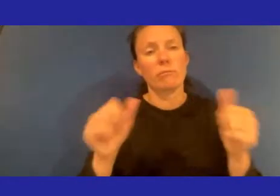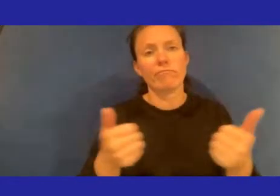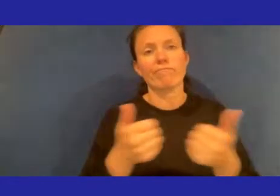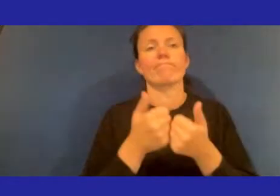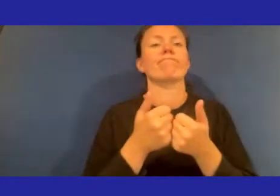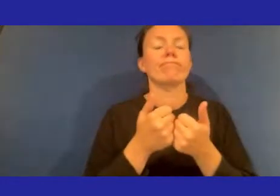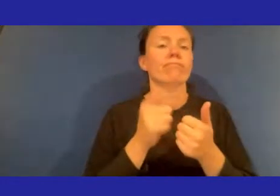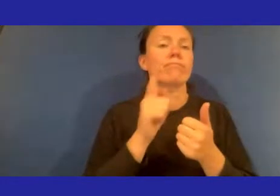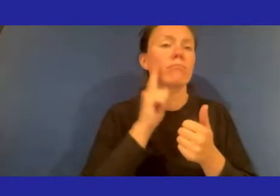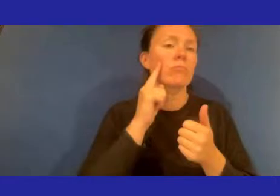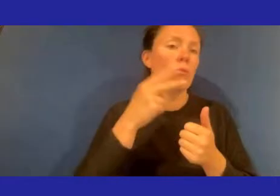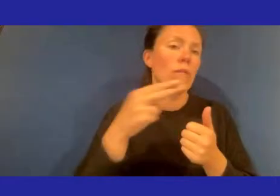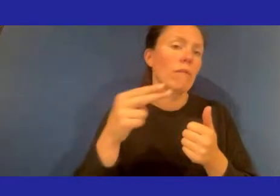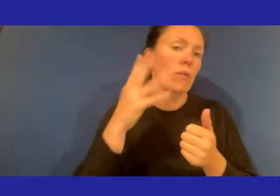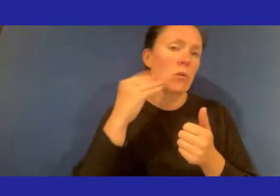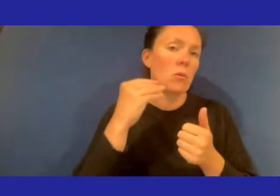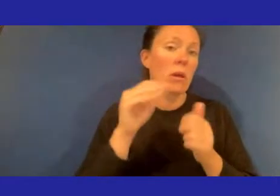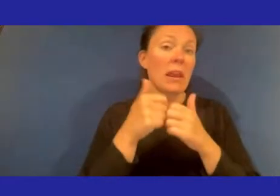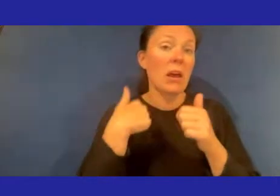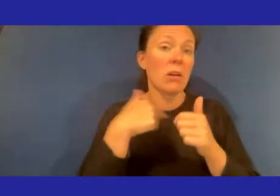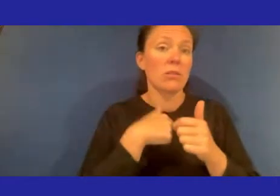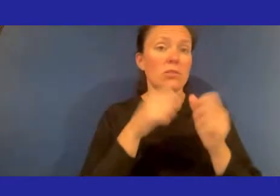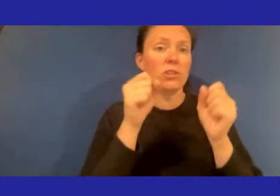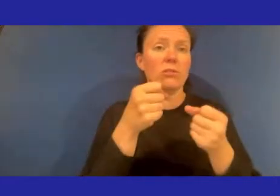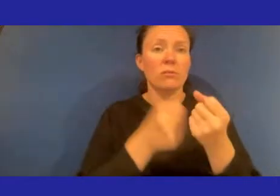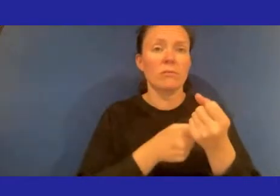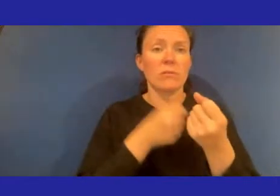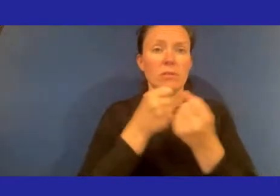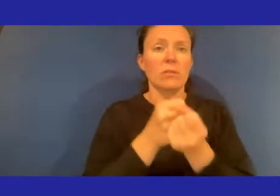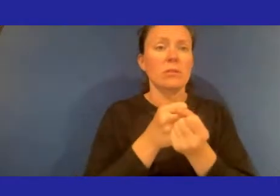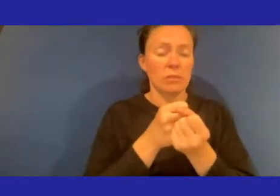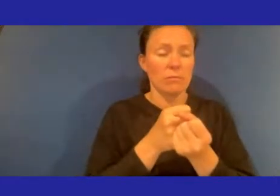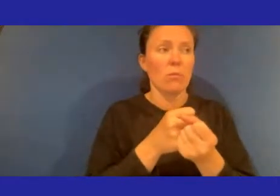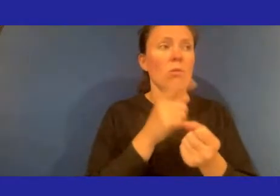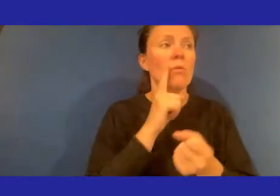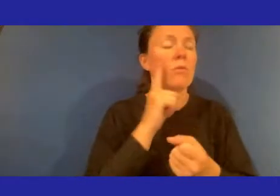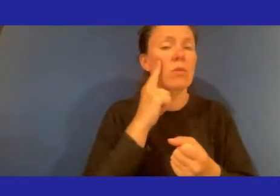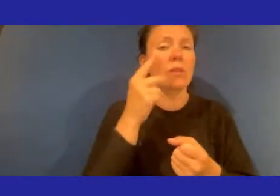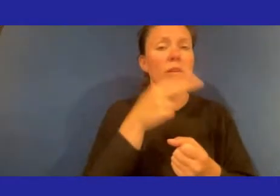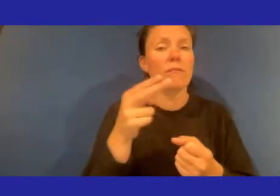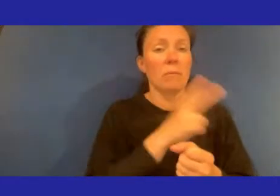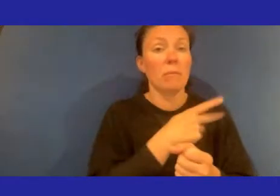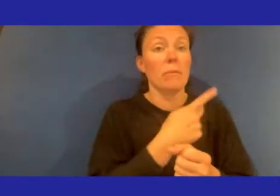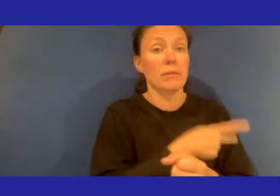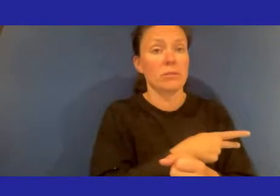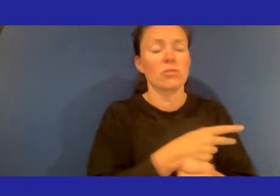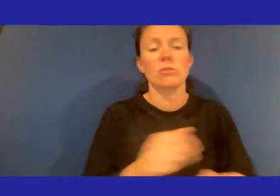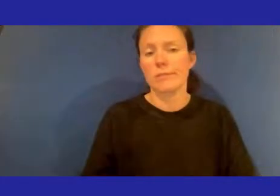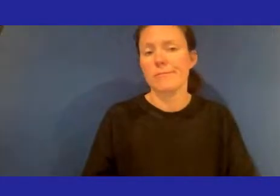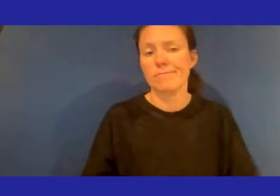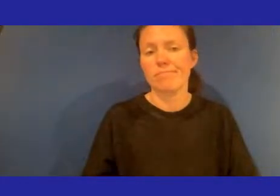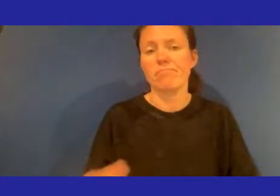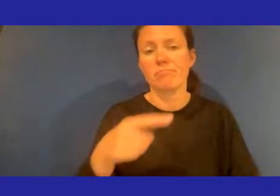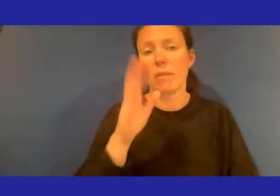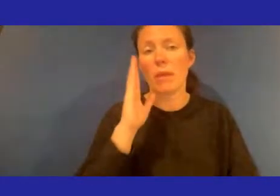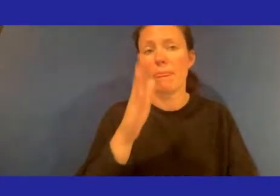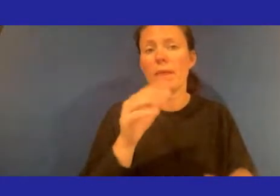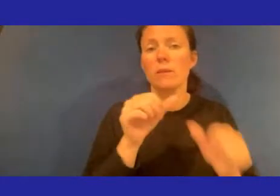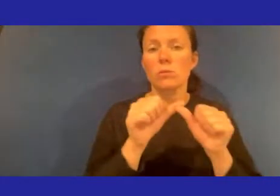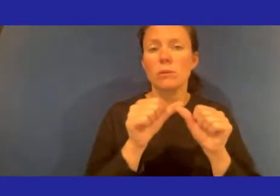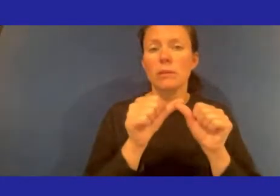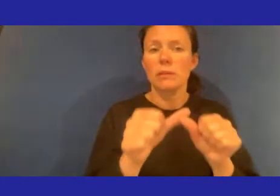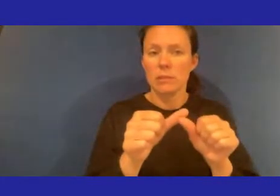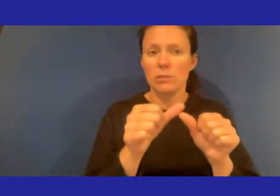help support the deaf and hard of hearing as patients. And this continues to be of